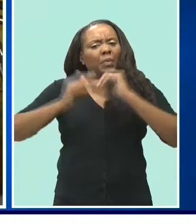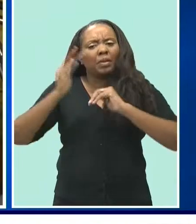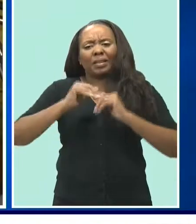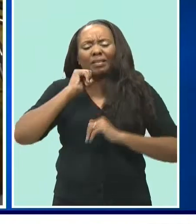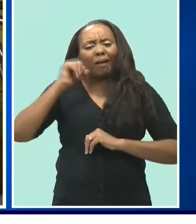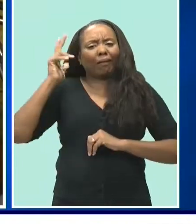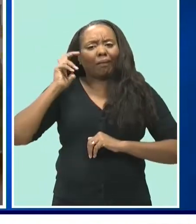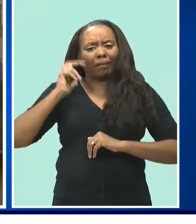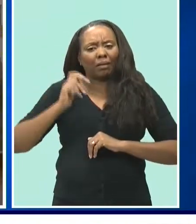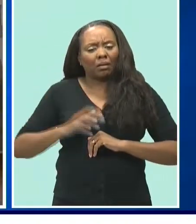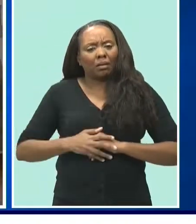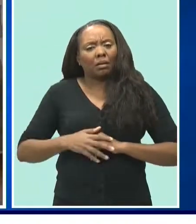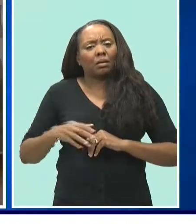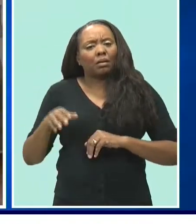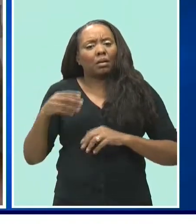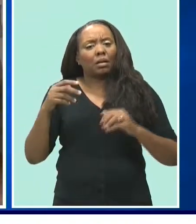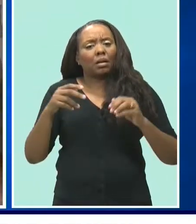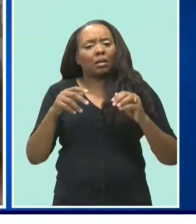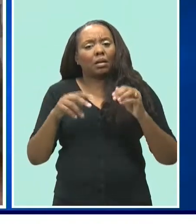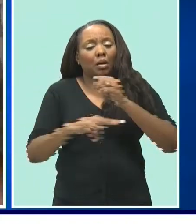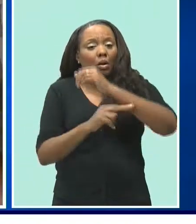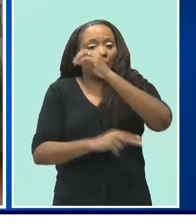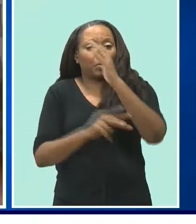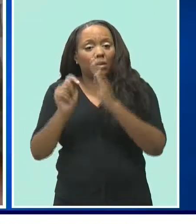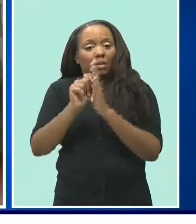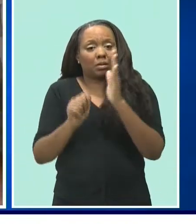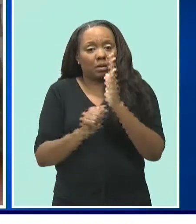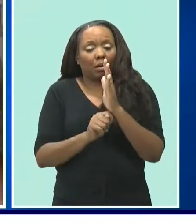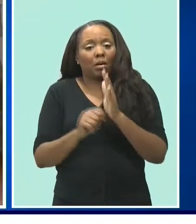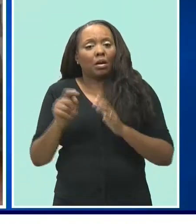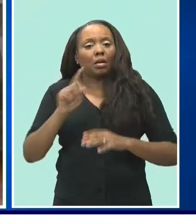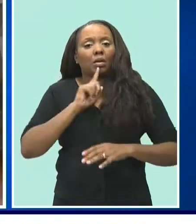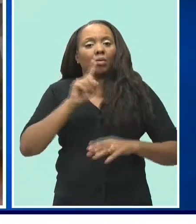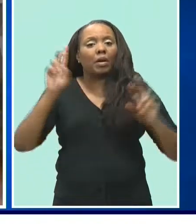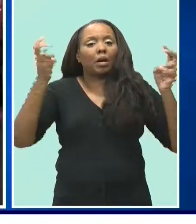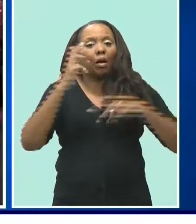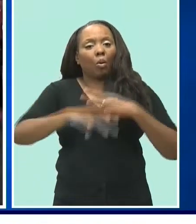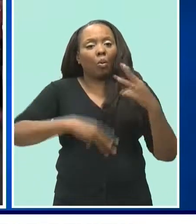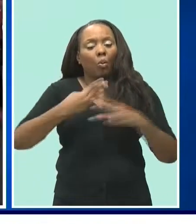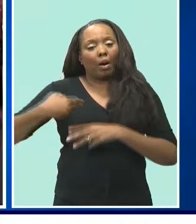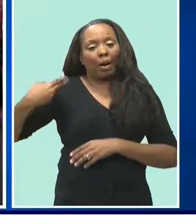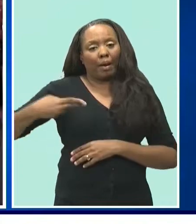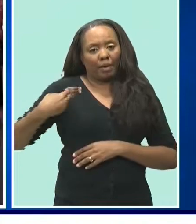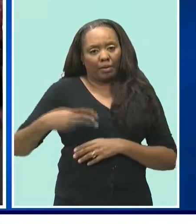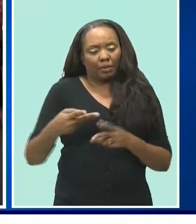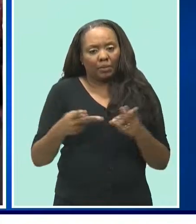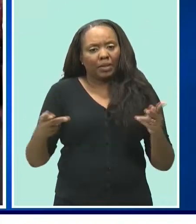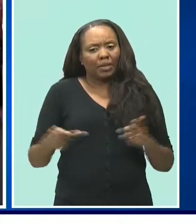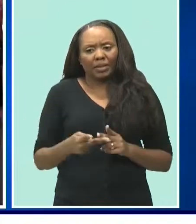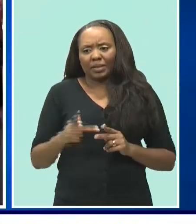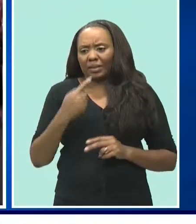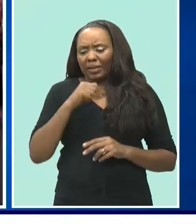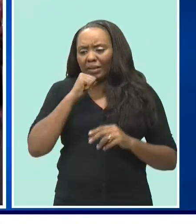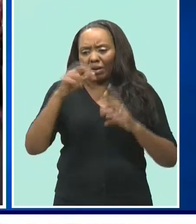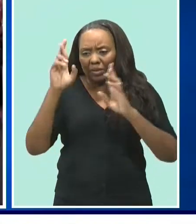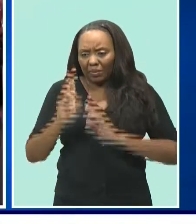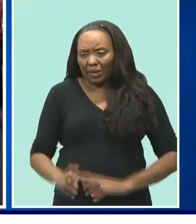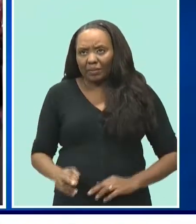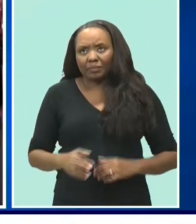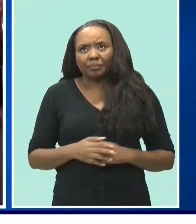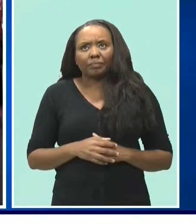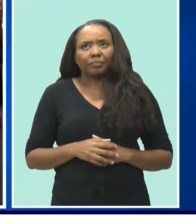Bridgetown's designation as a World Heritage Site. Peter Thompson suggests it points to a lack of respect. The government of